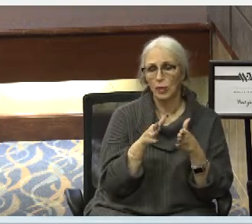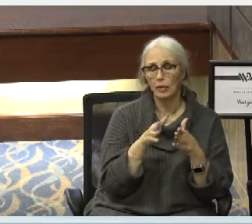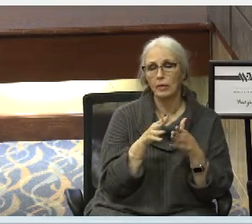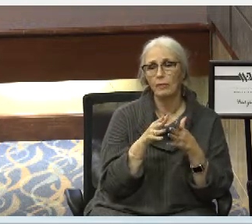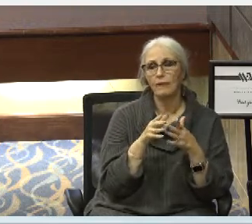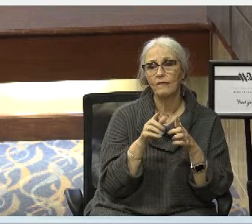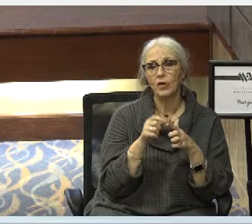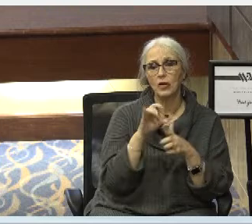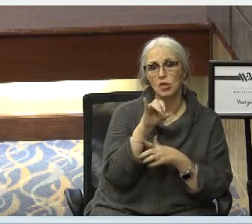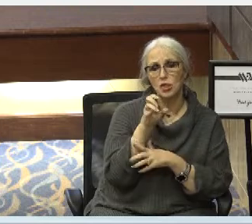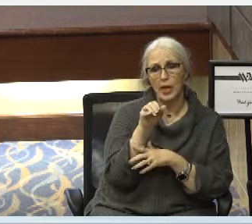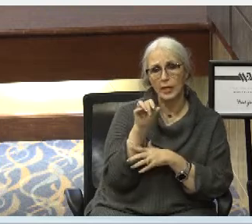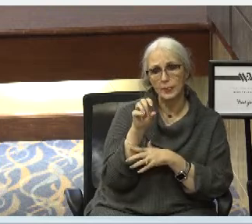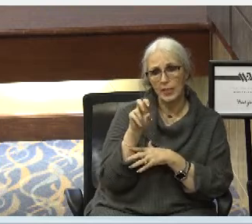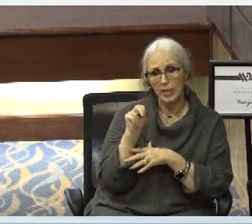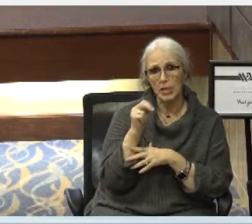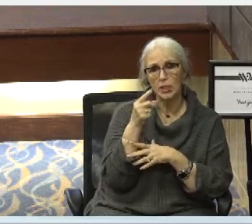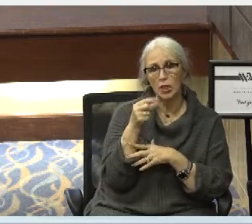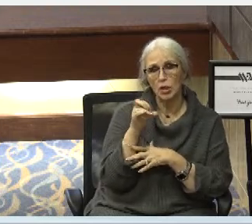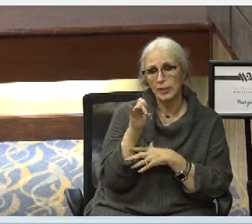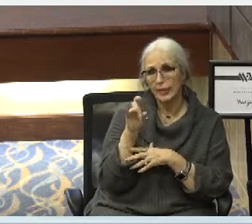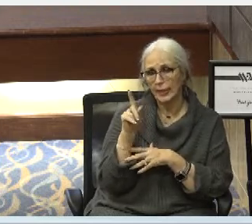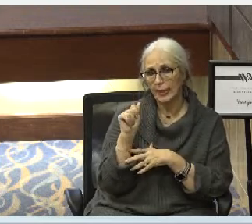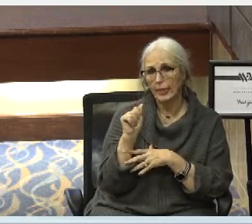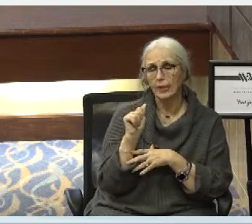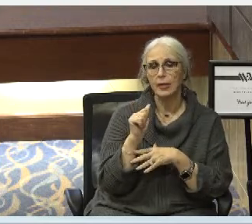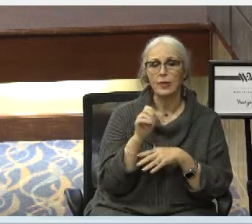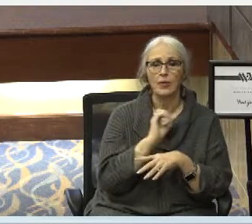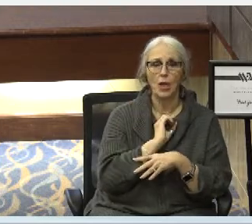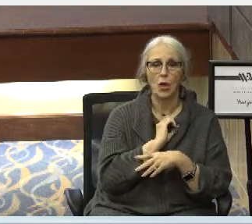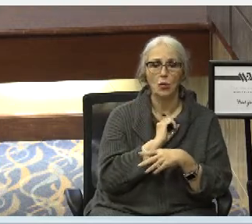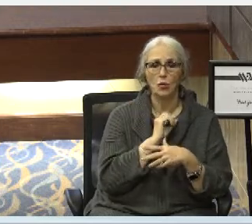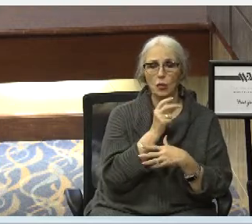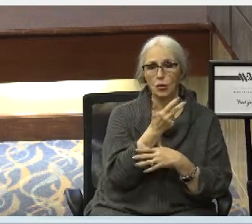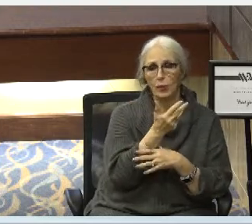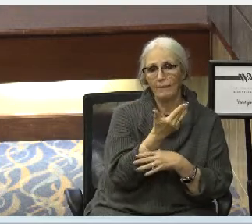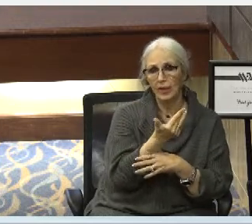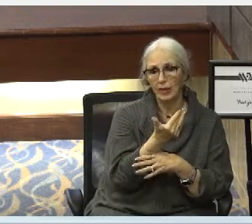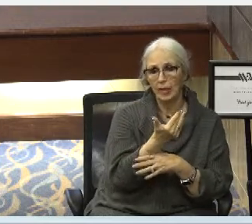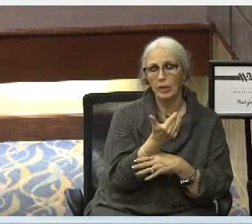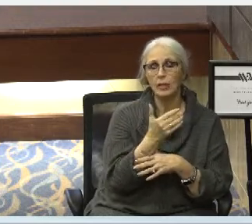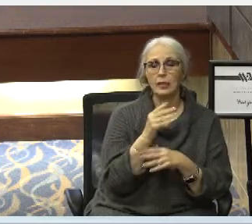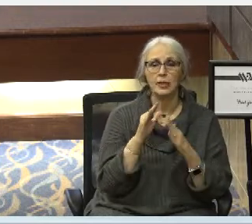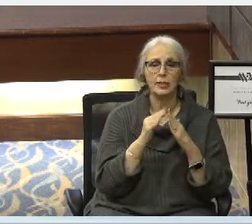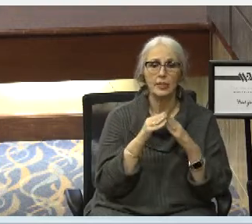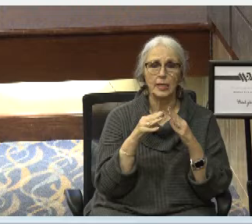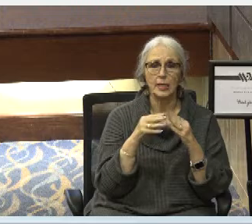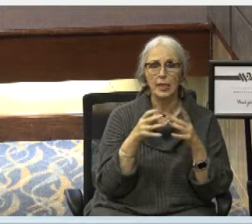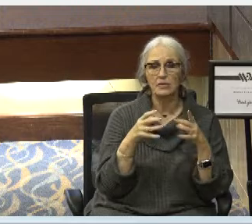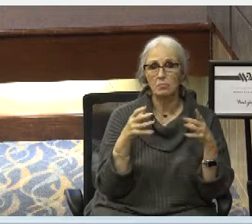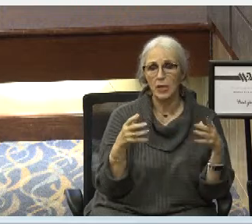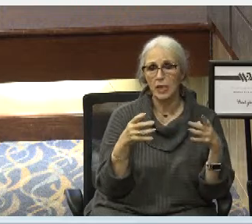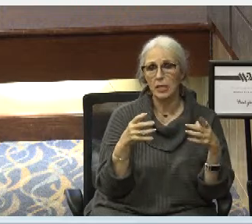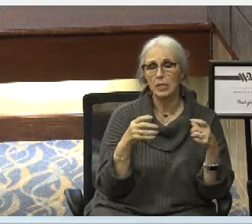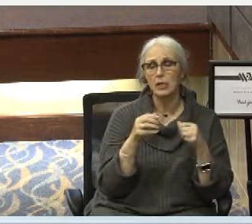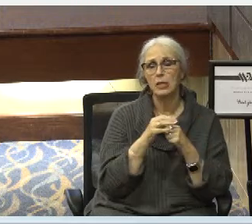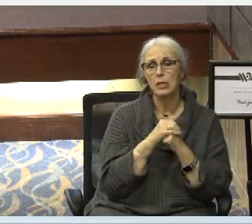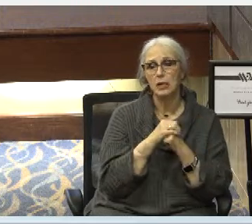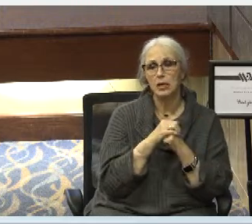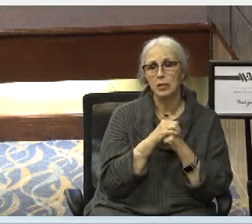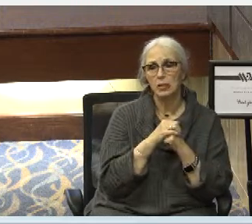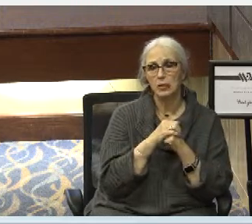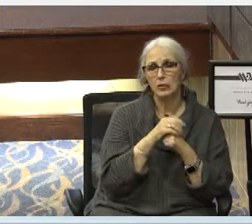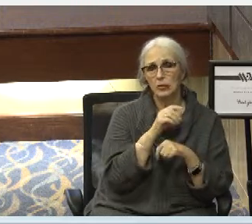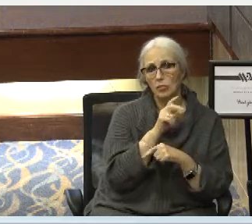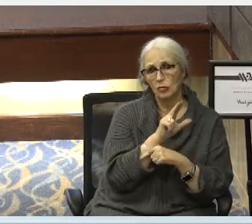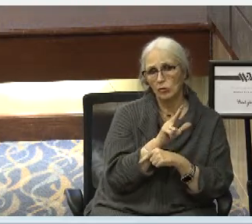from Jasmine Garcia, who owns 315, and the city expanded it to include a lot that the city owns at